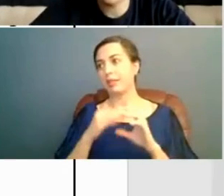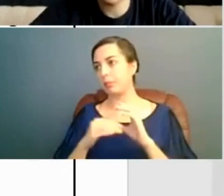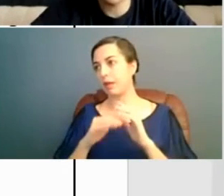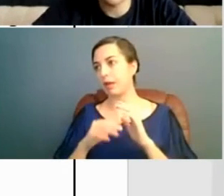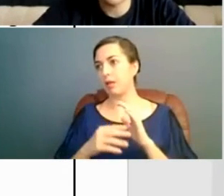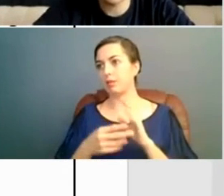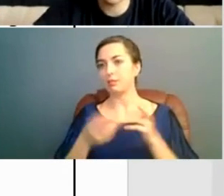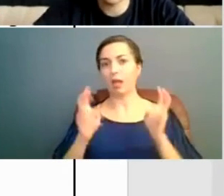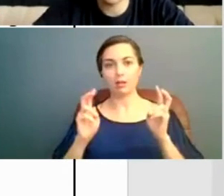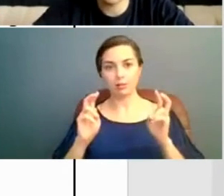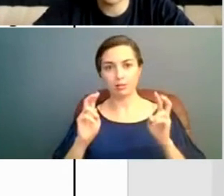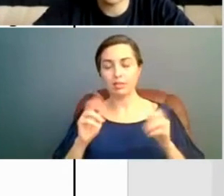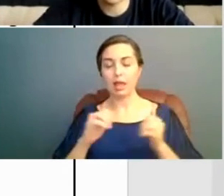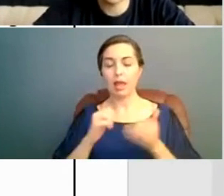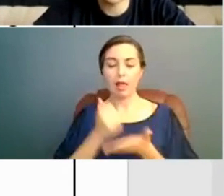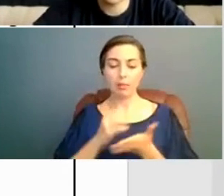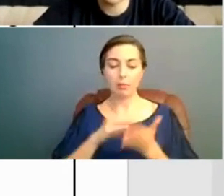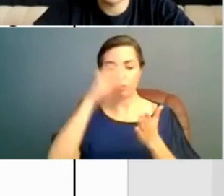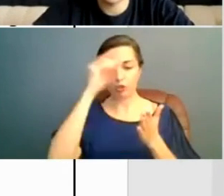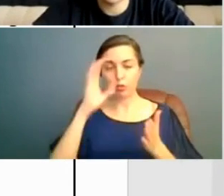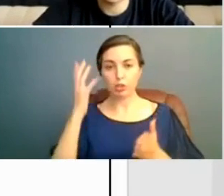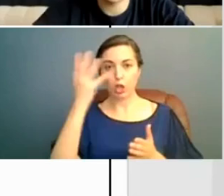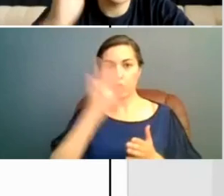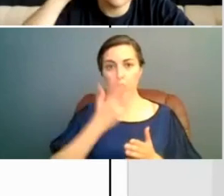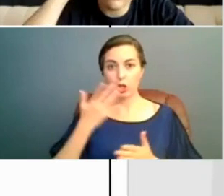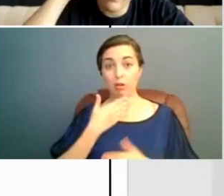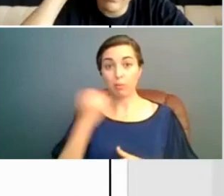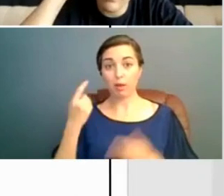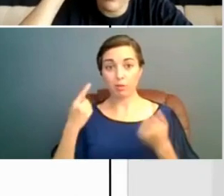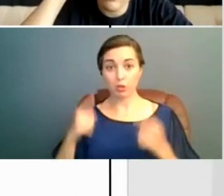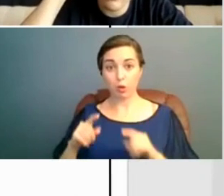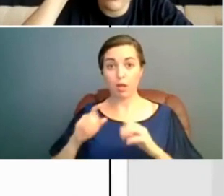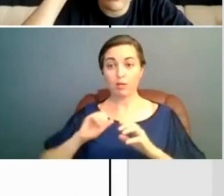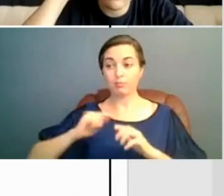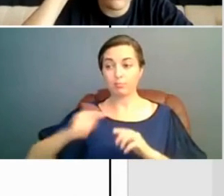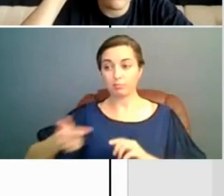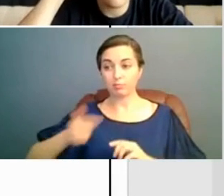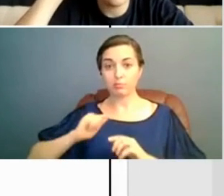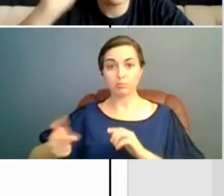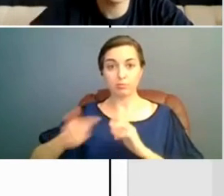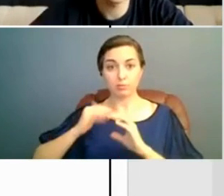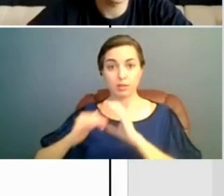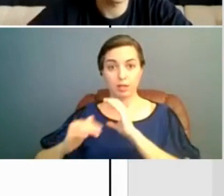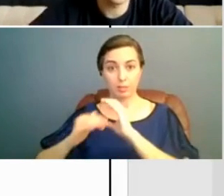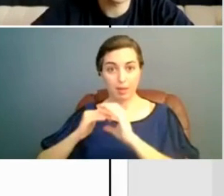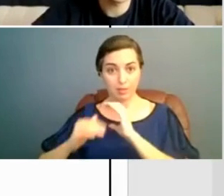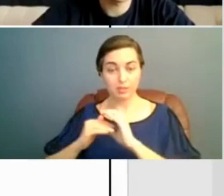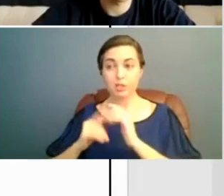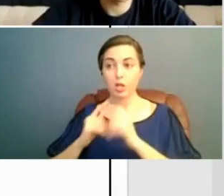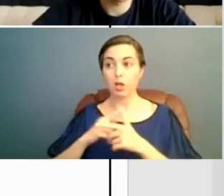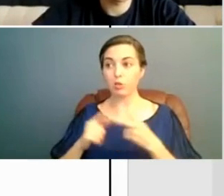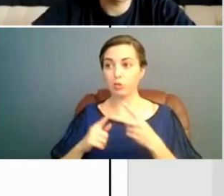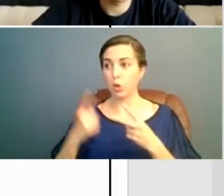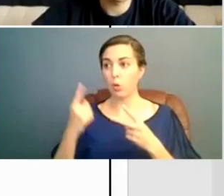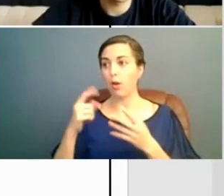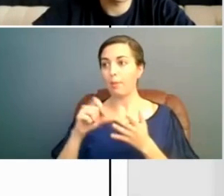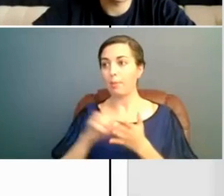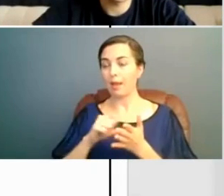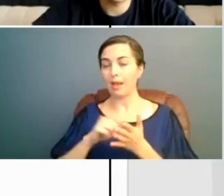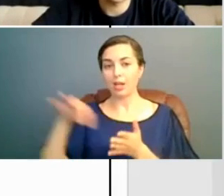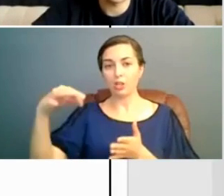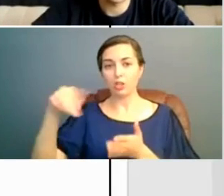their best when they're corresponding. Also an online presentation checklist, a one sheet on how to look your best in an